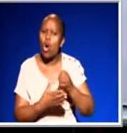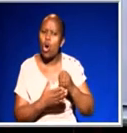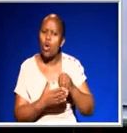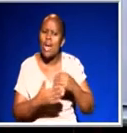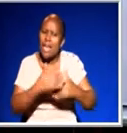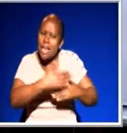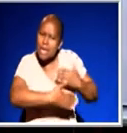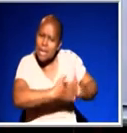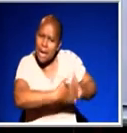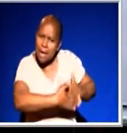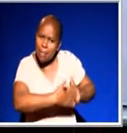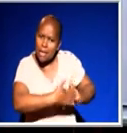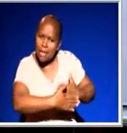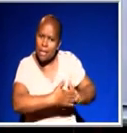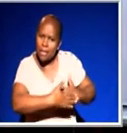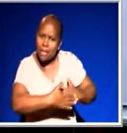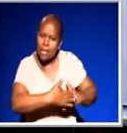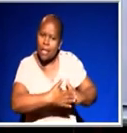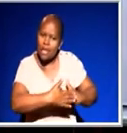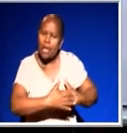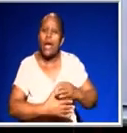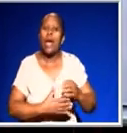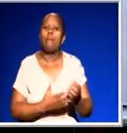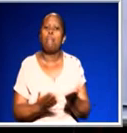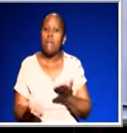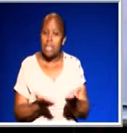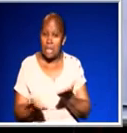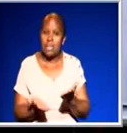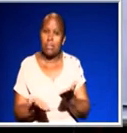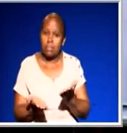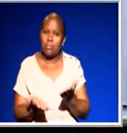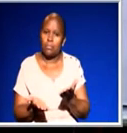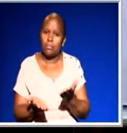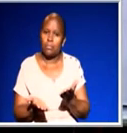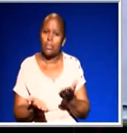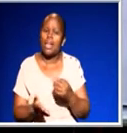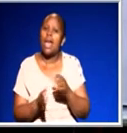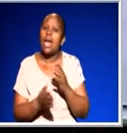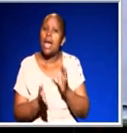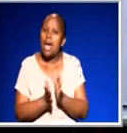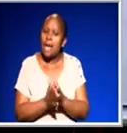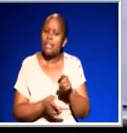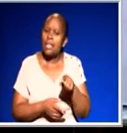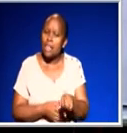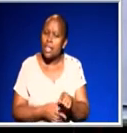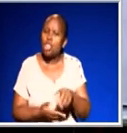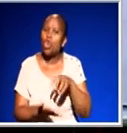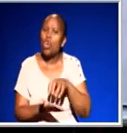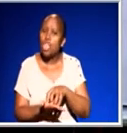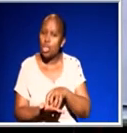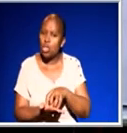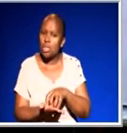immediate surrounding of a business. And these